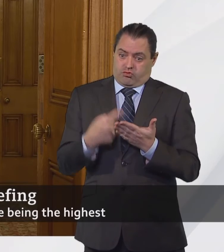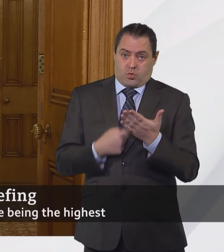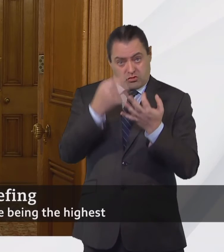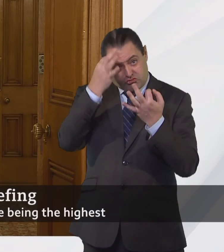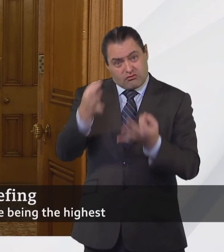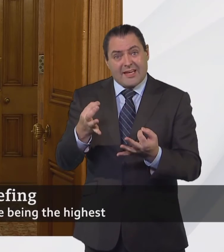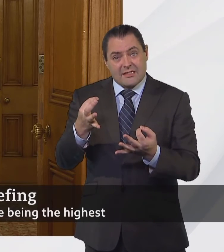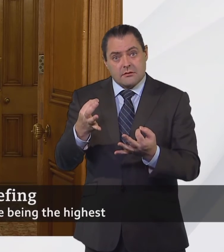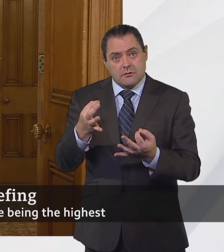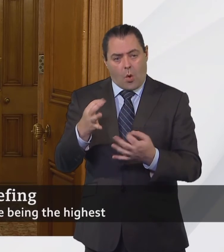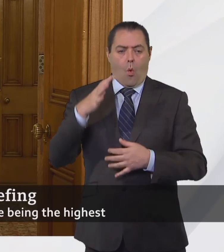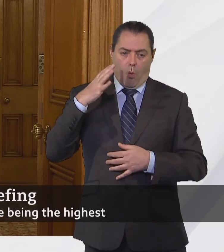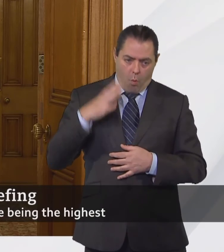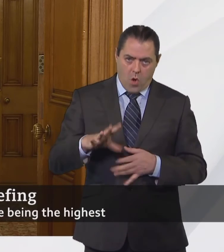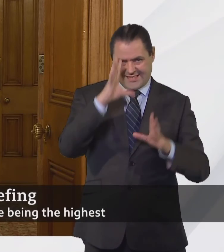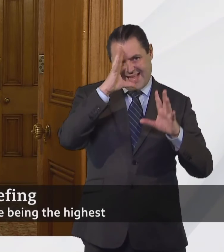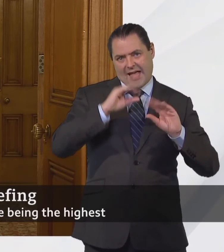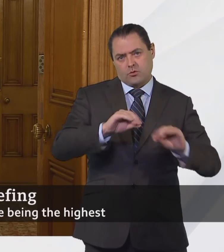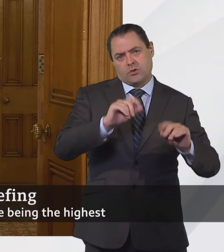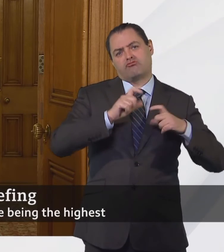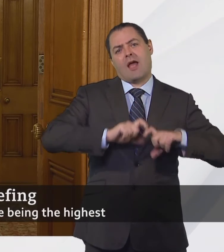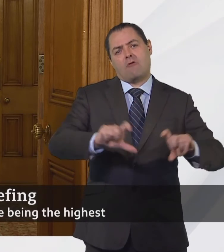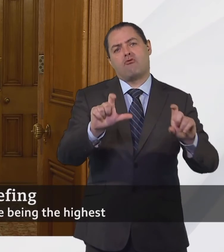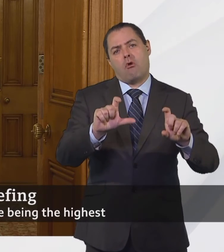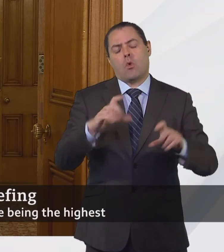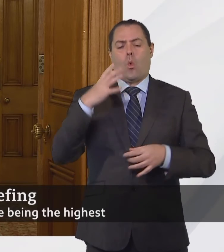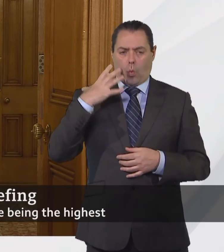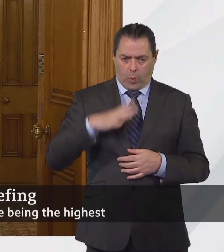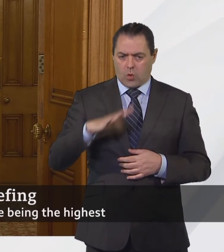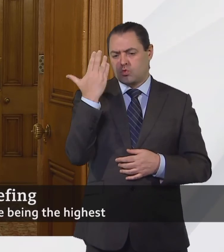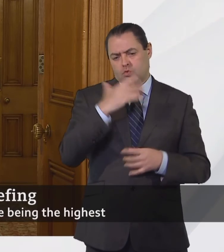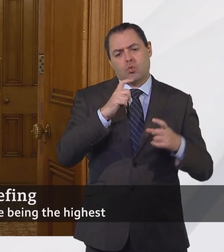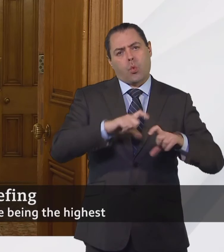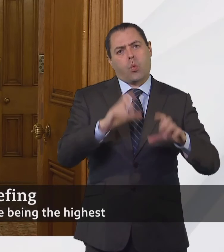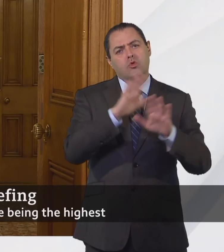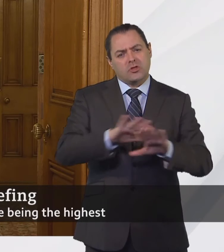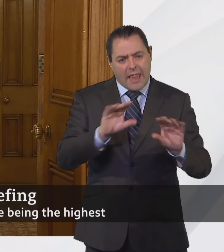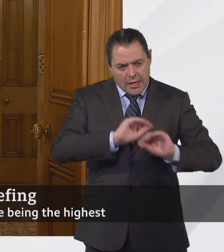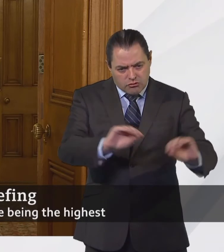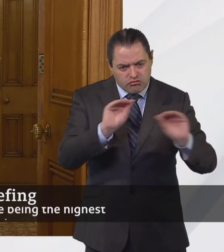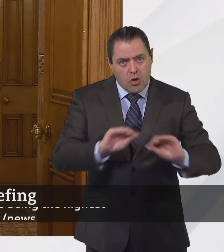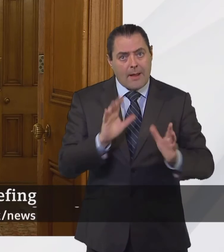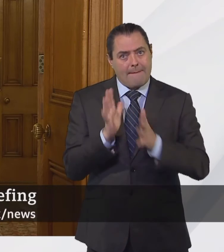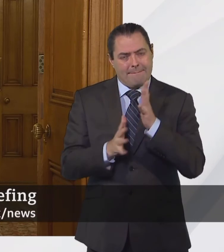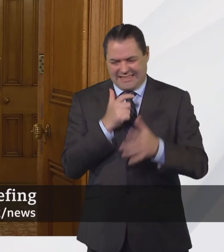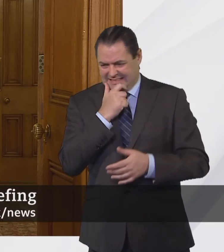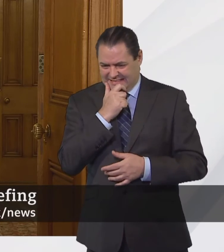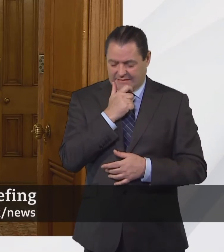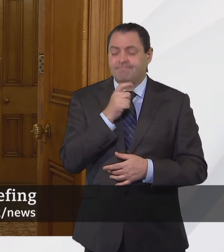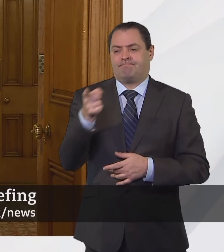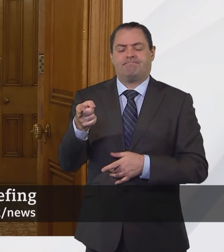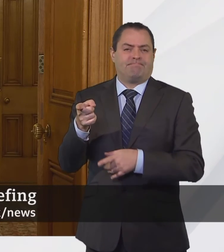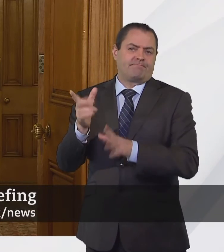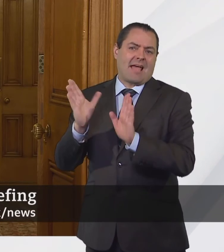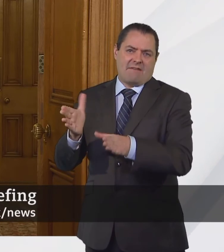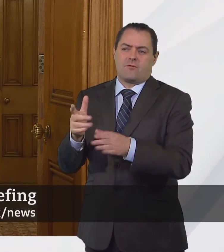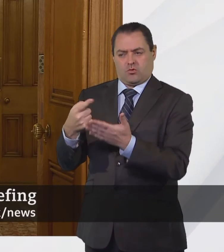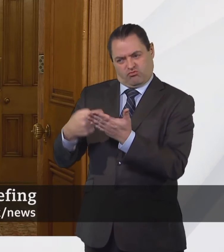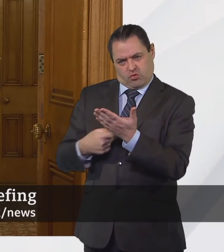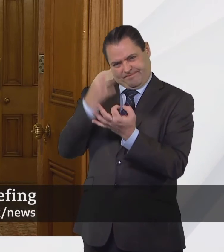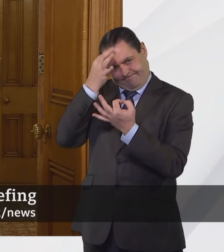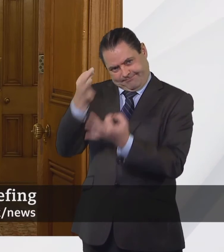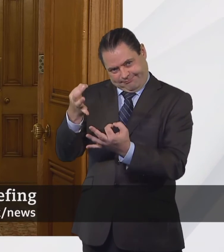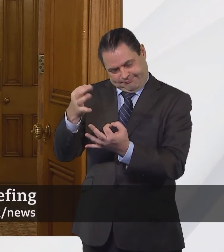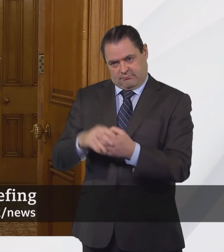our options in bearing down on the disease are necessarily limited. What we will do is